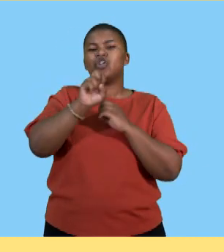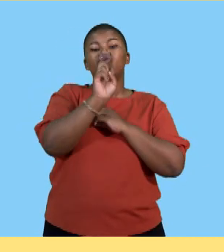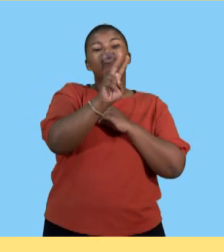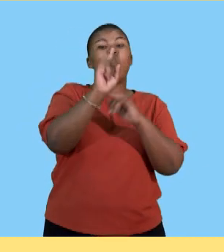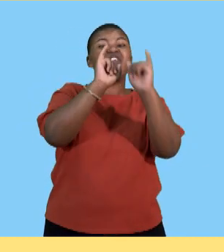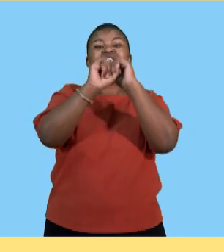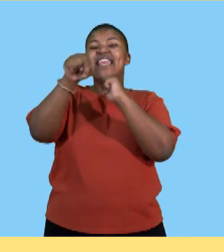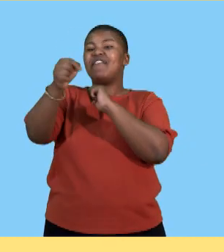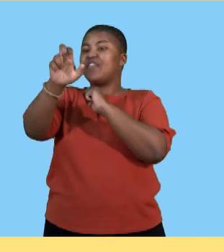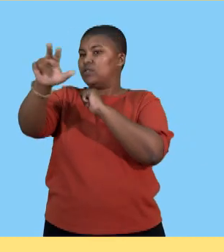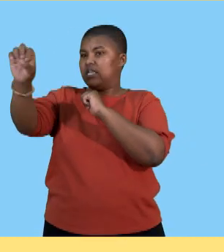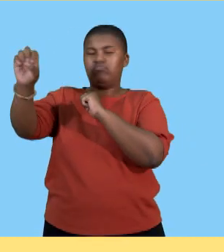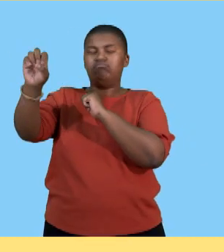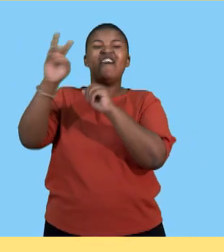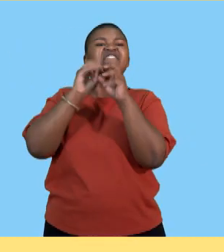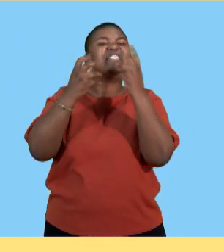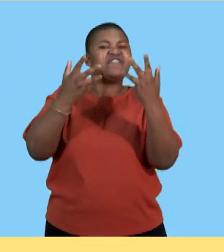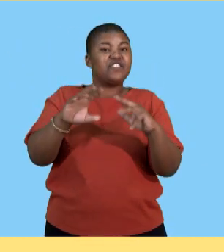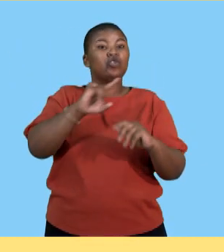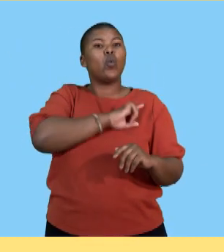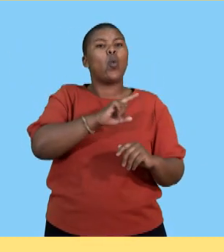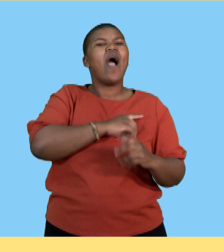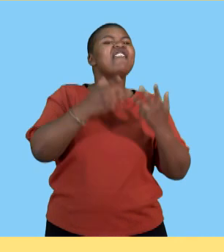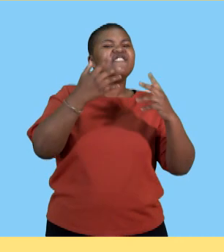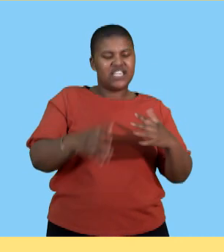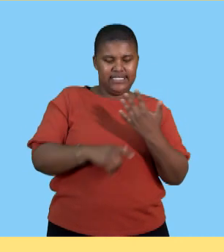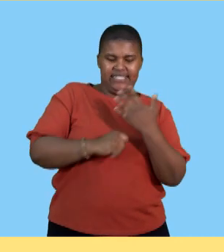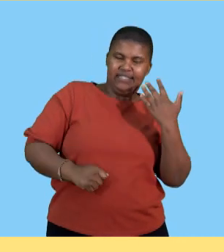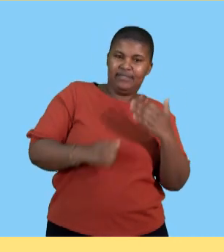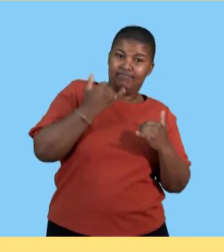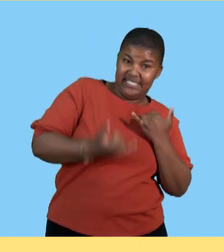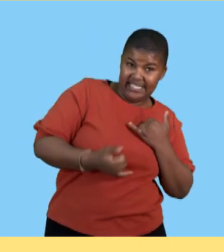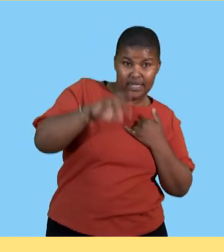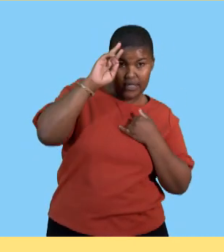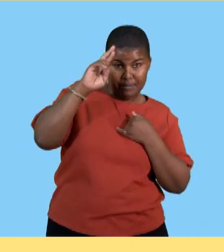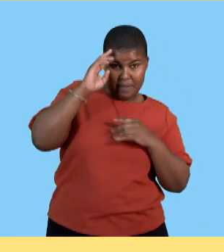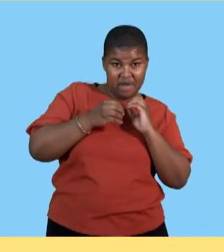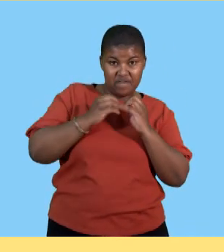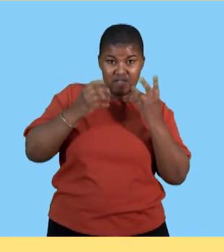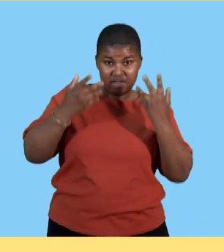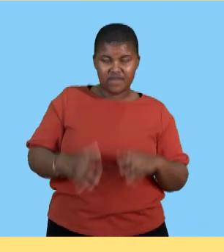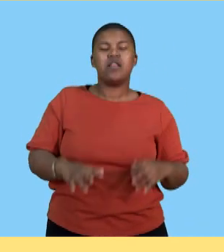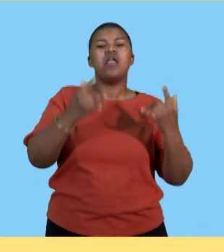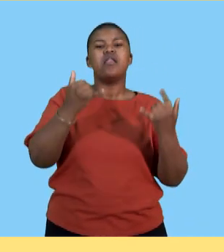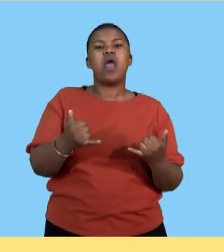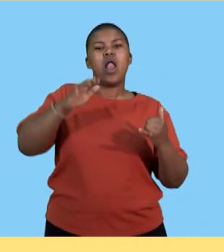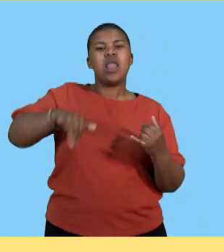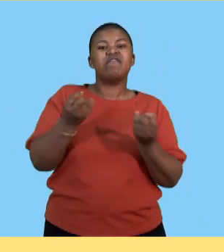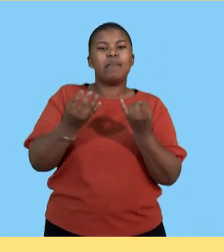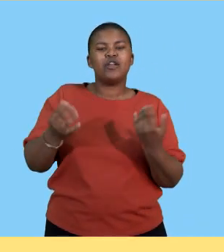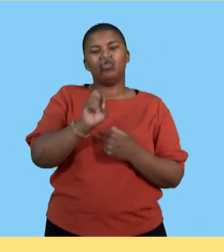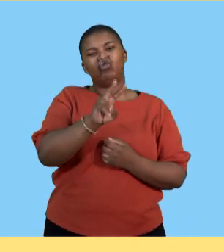longer 211,800 because they had debited with repairs. So we are now left